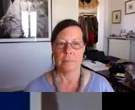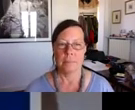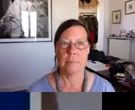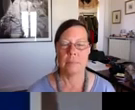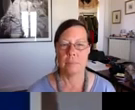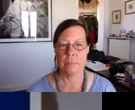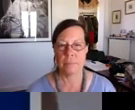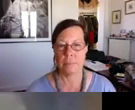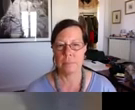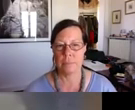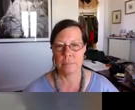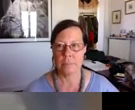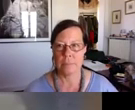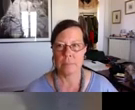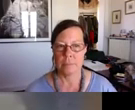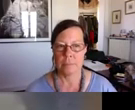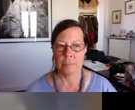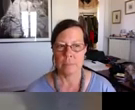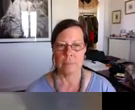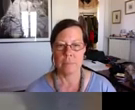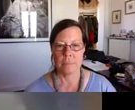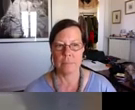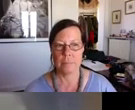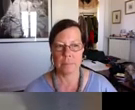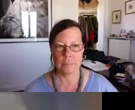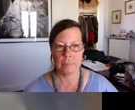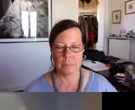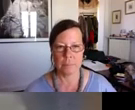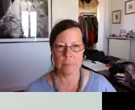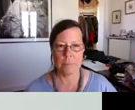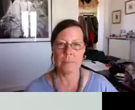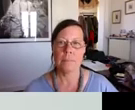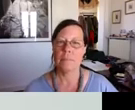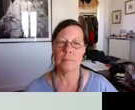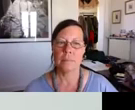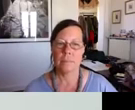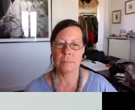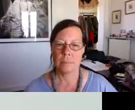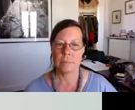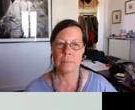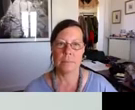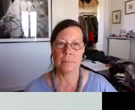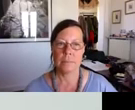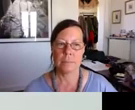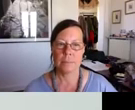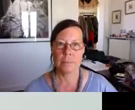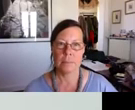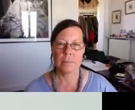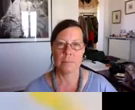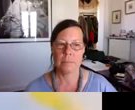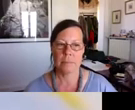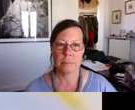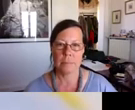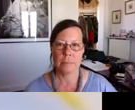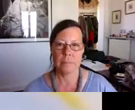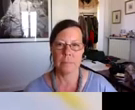COVID-19 outside a hospital due to potential heart problems. Last month, a man in Arizona died after ingesting an